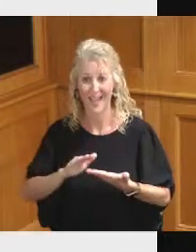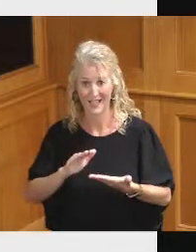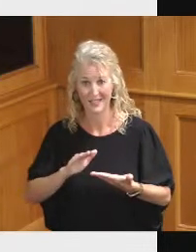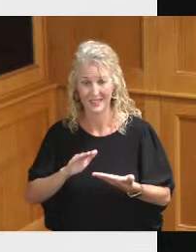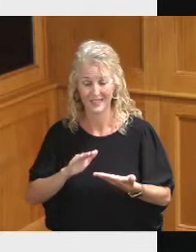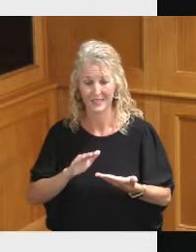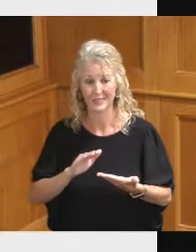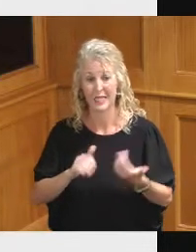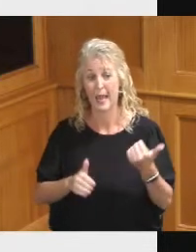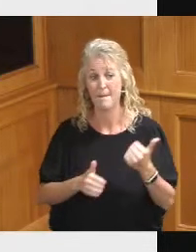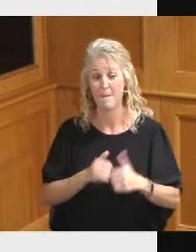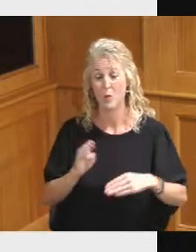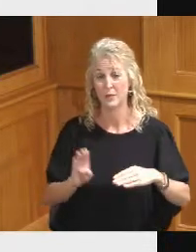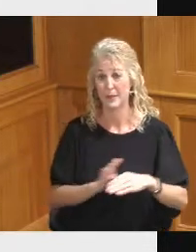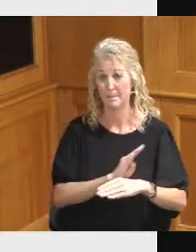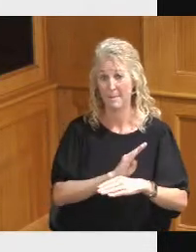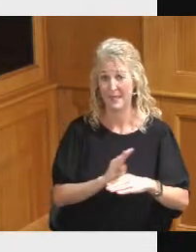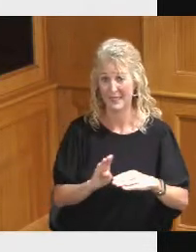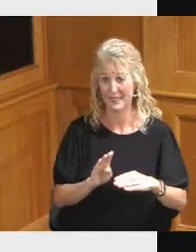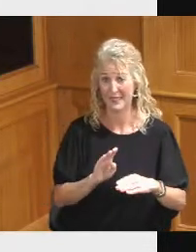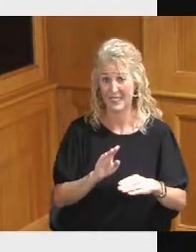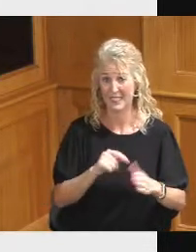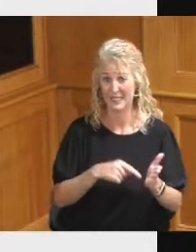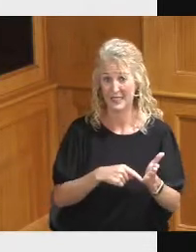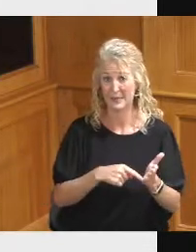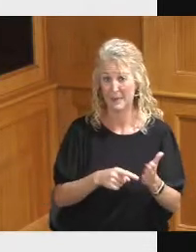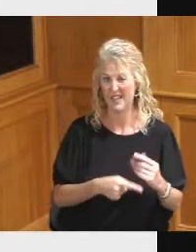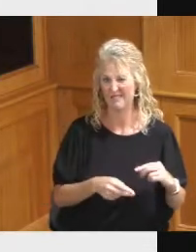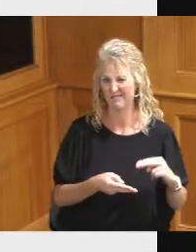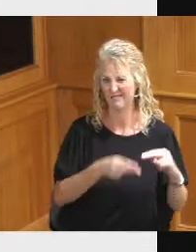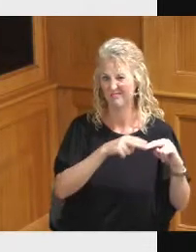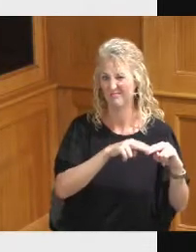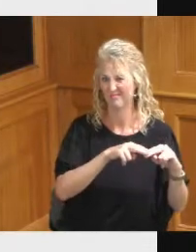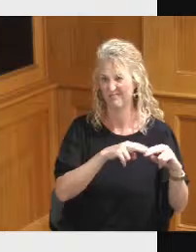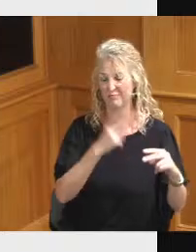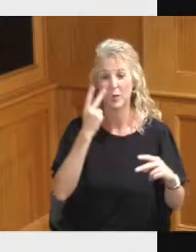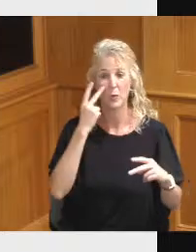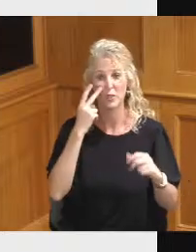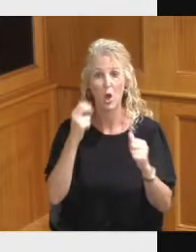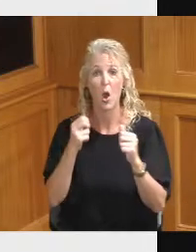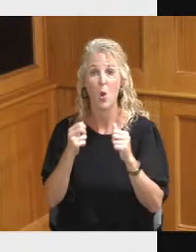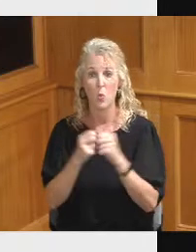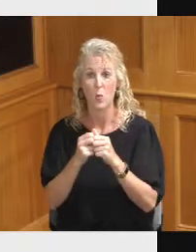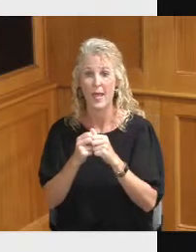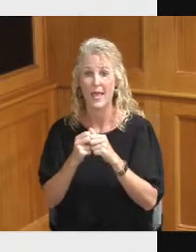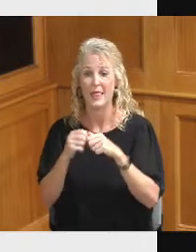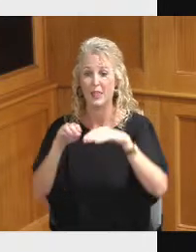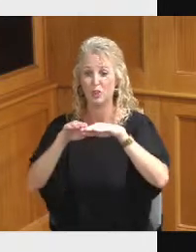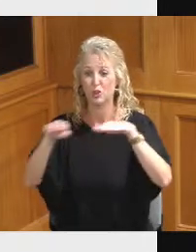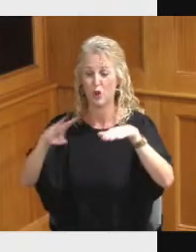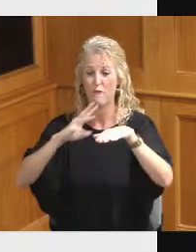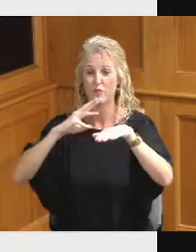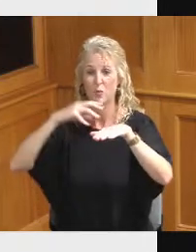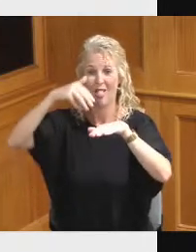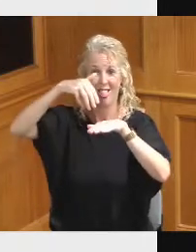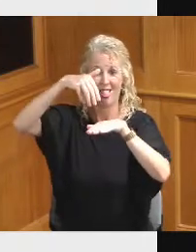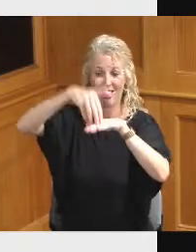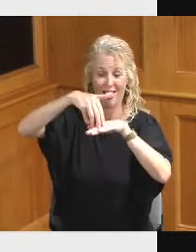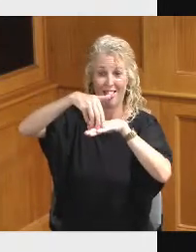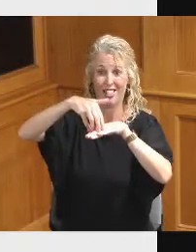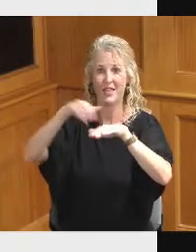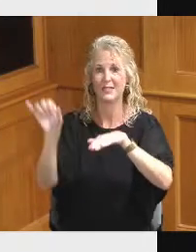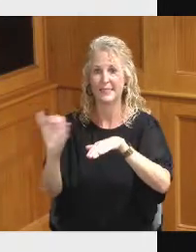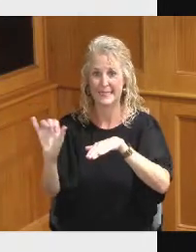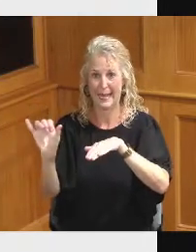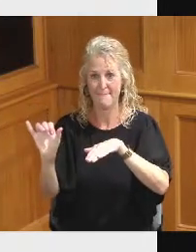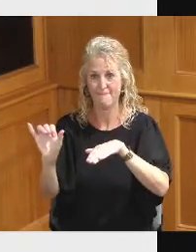increase in our commercial and industrial users. And this is what we saw with the impervious surface charge ultimately as well, is